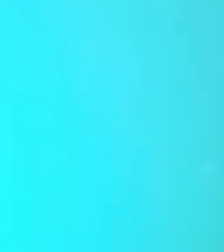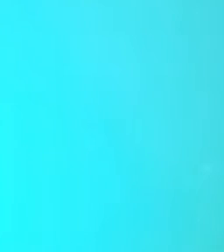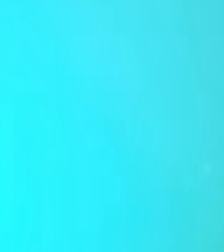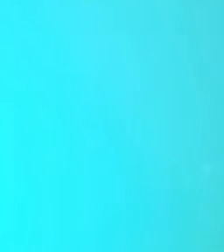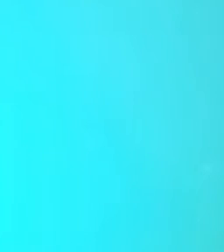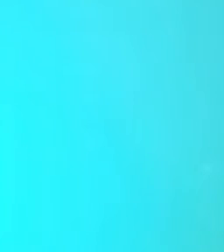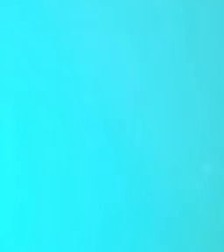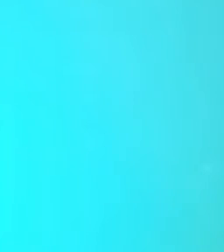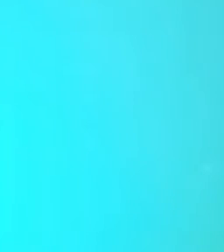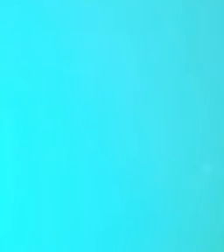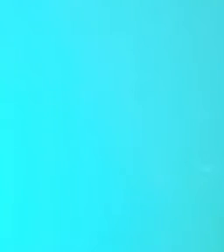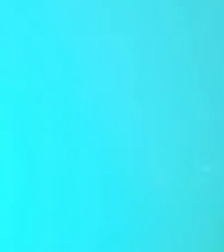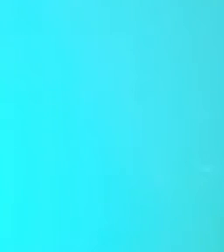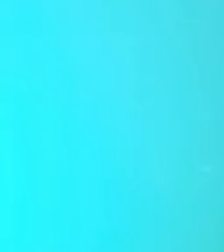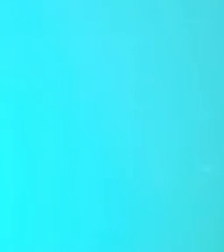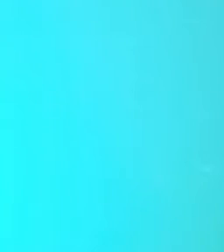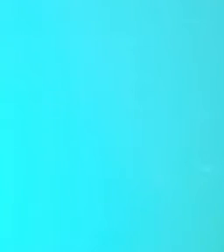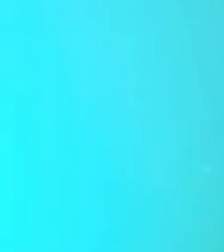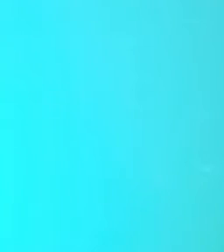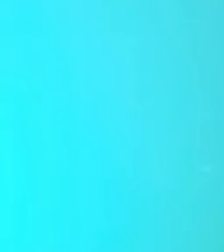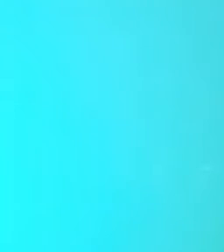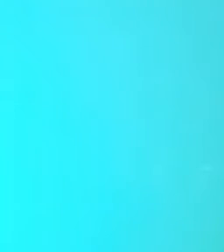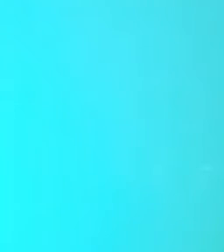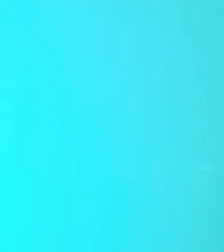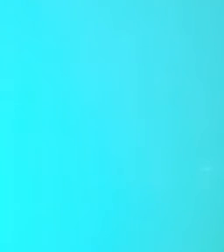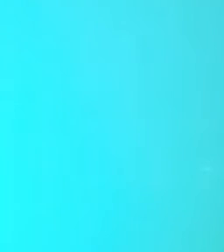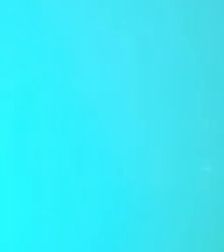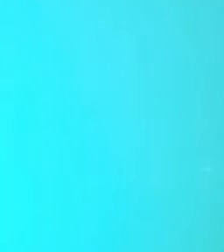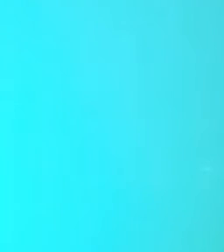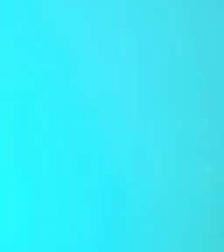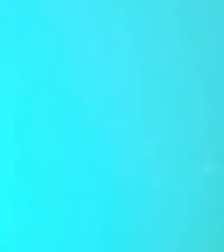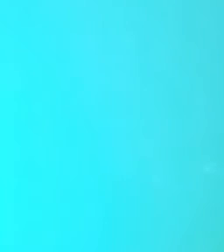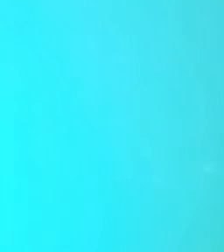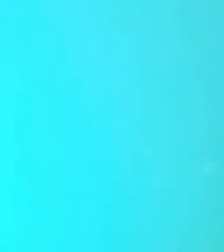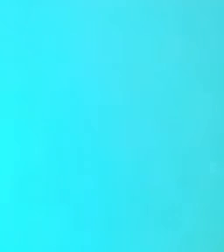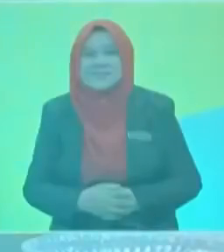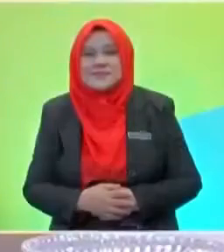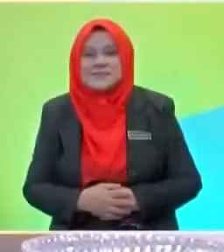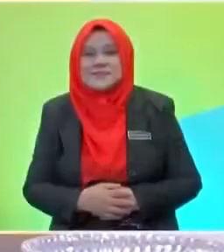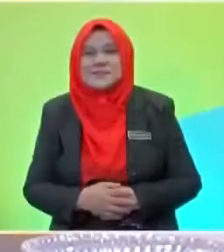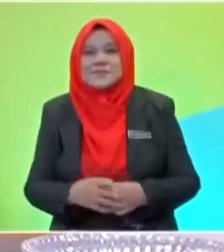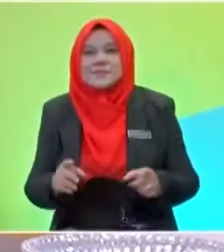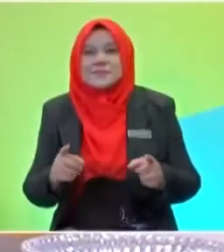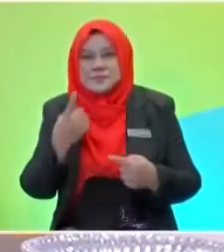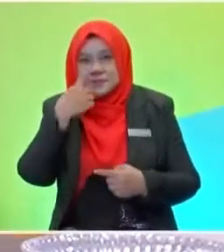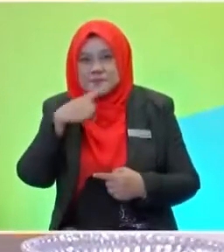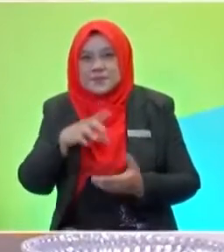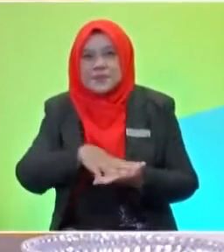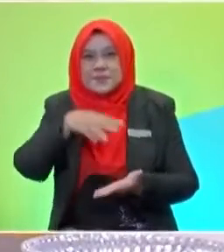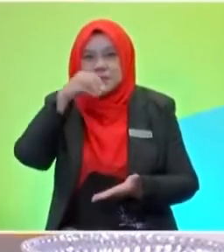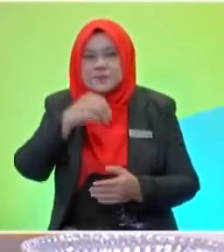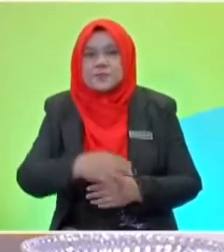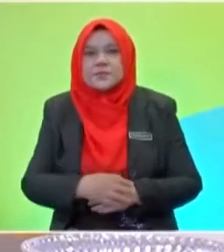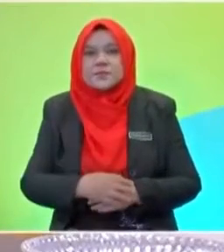sign language interpreter for this episode. Thank you very much, teacher Ziana. And of course, for our lesson